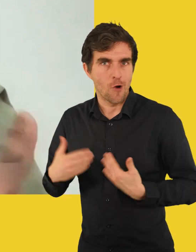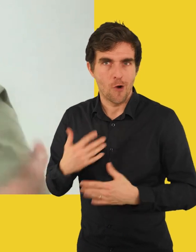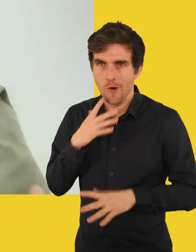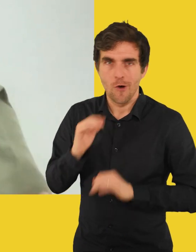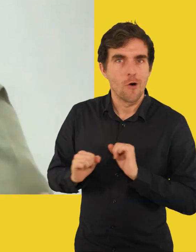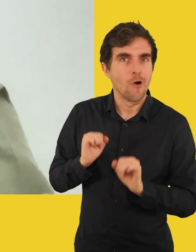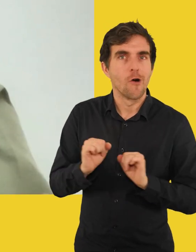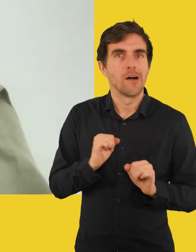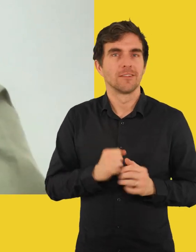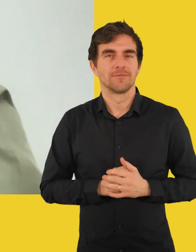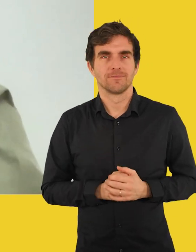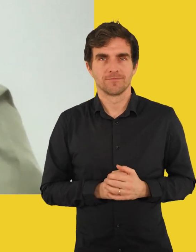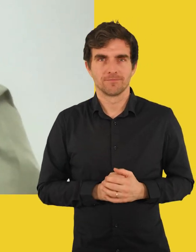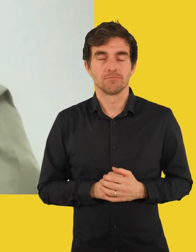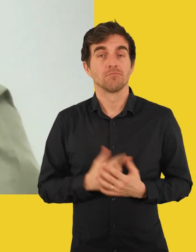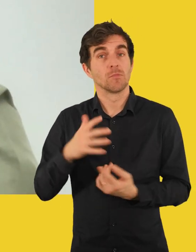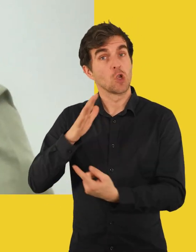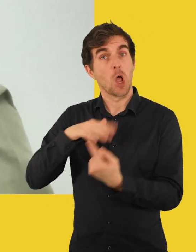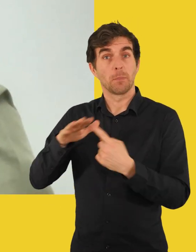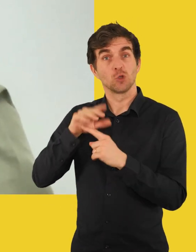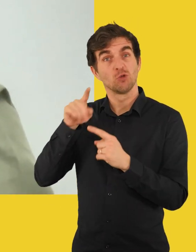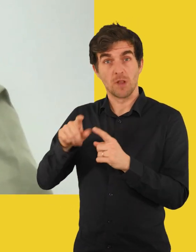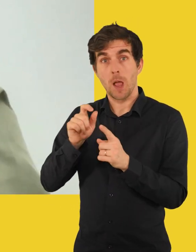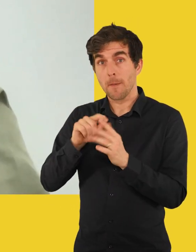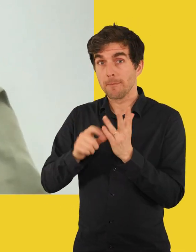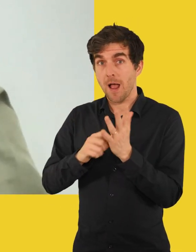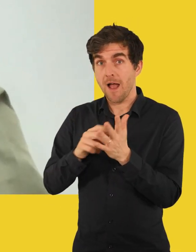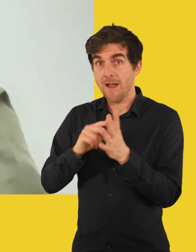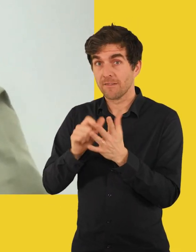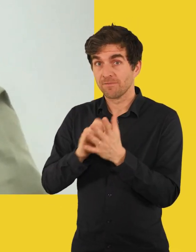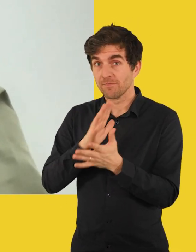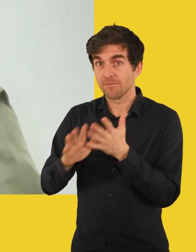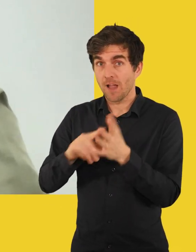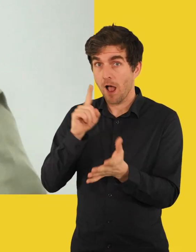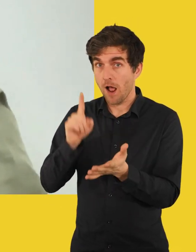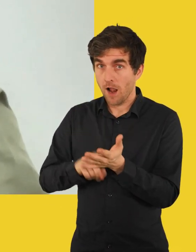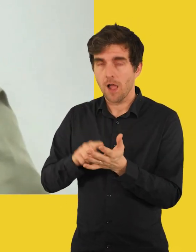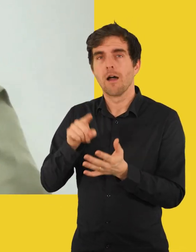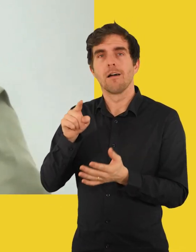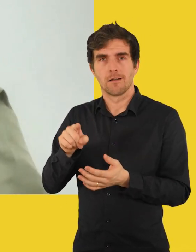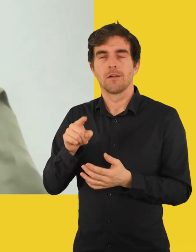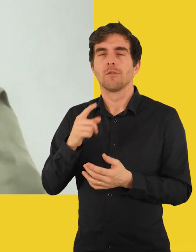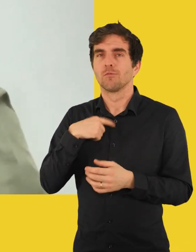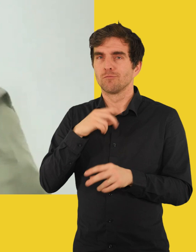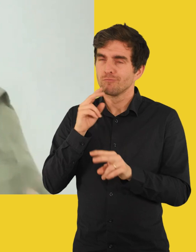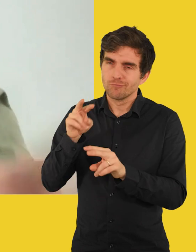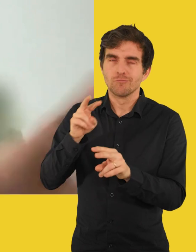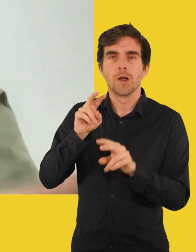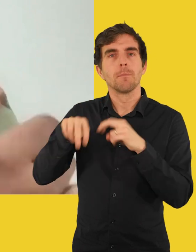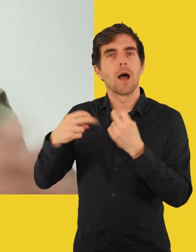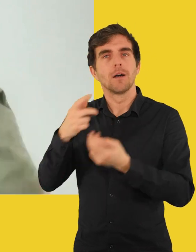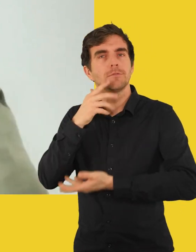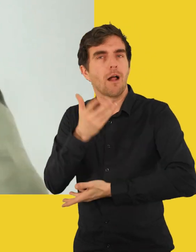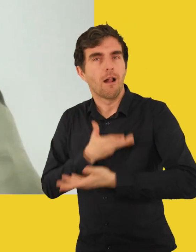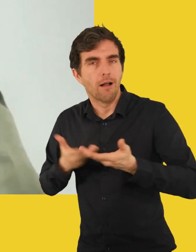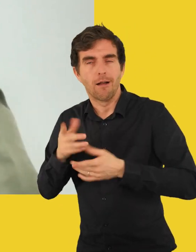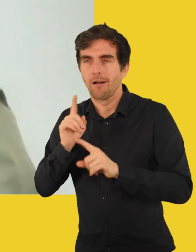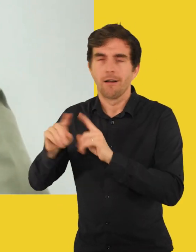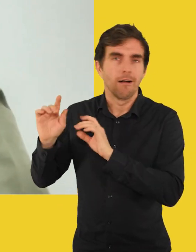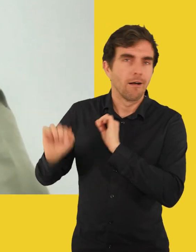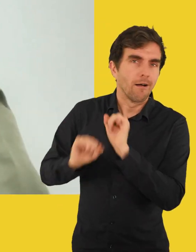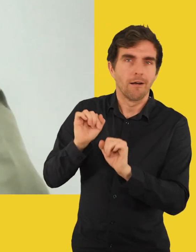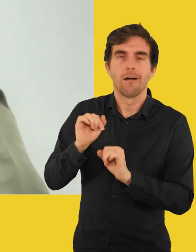and shapes the work we do in communities such as the area in Purvanchal that we work. And you'll be able to watch this